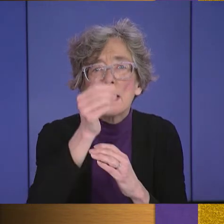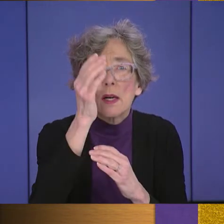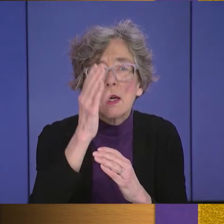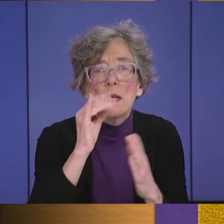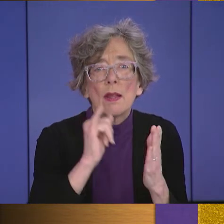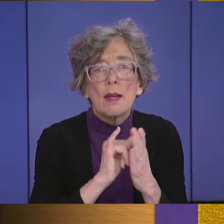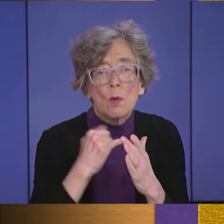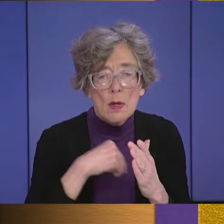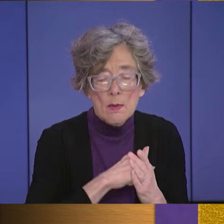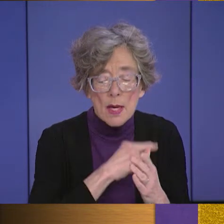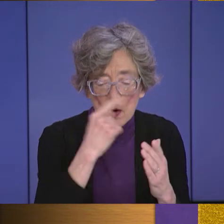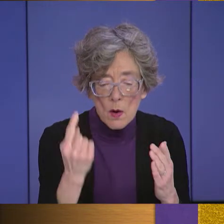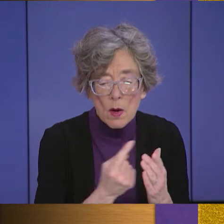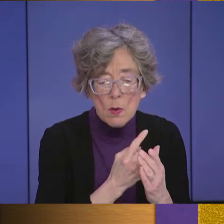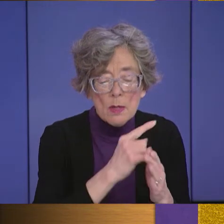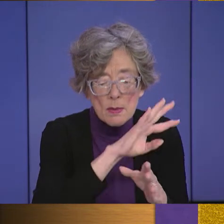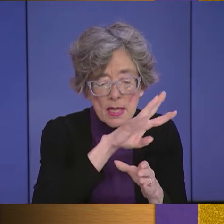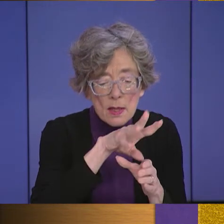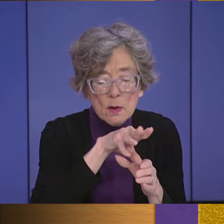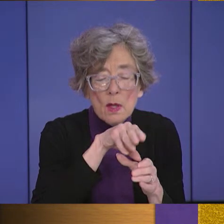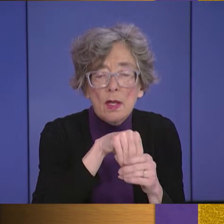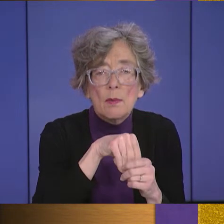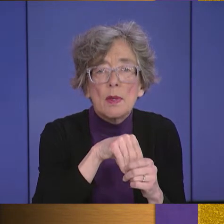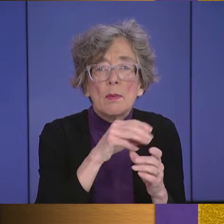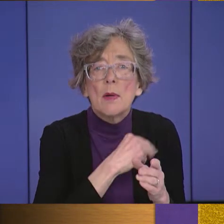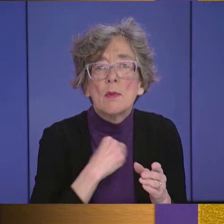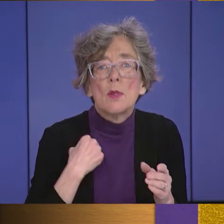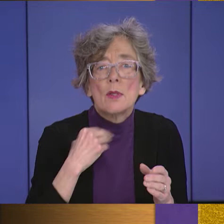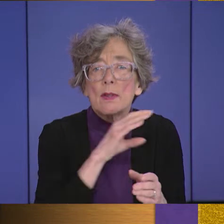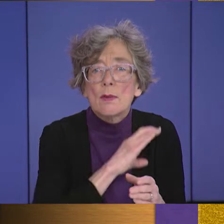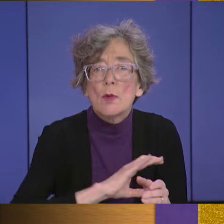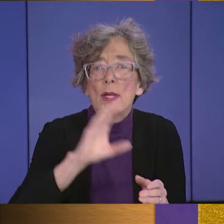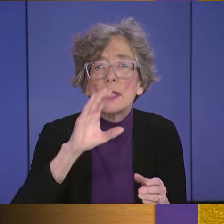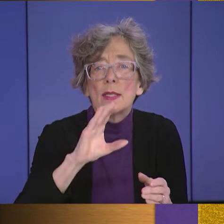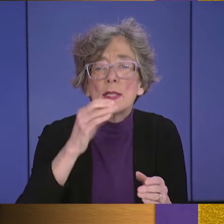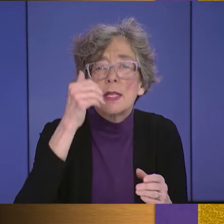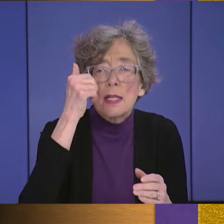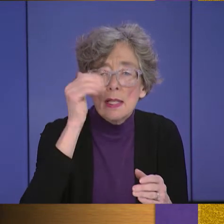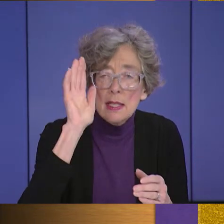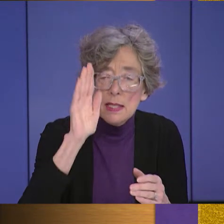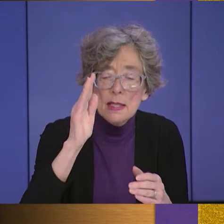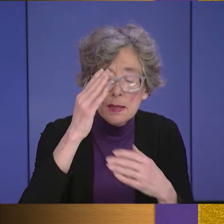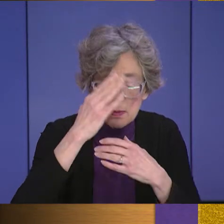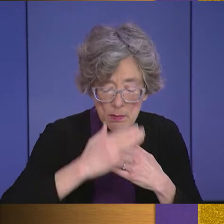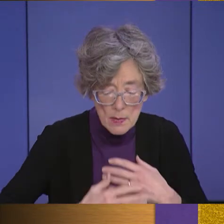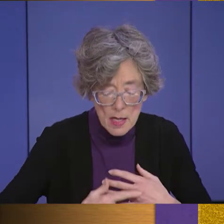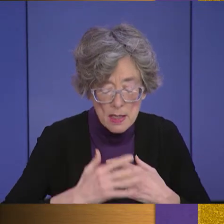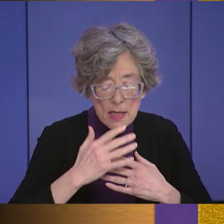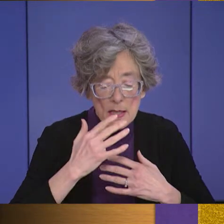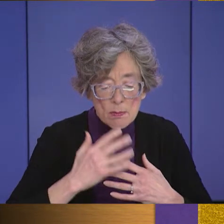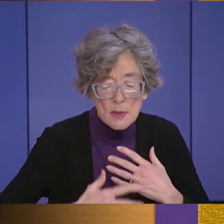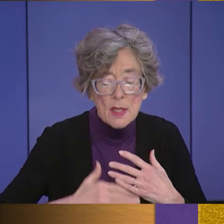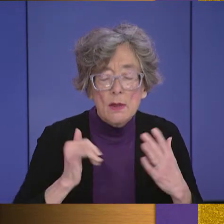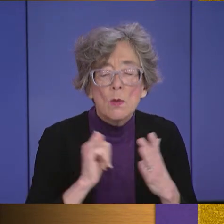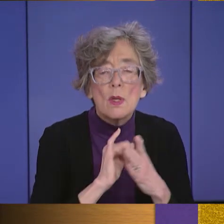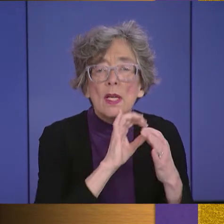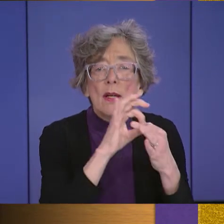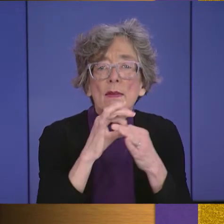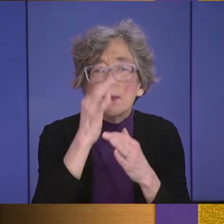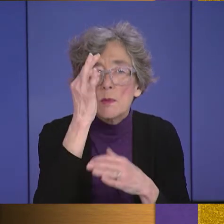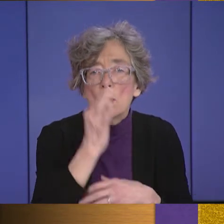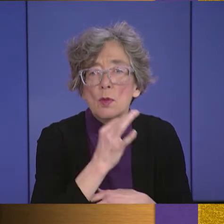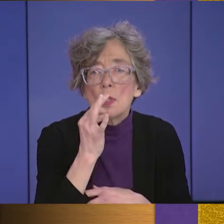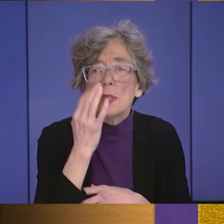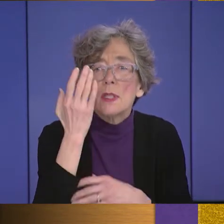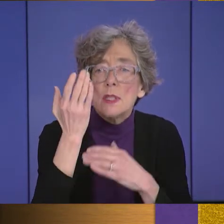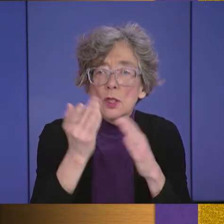We pray, Almighty God, that we may always be counted among the members of Christ, in whose body and blood we have communion, who lives and